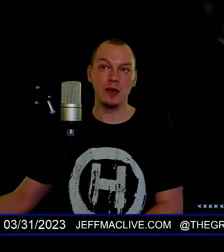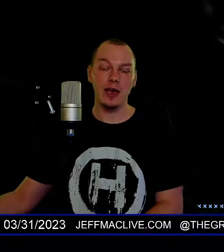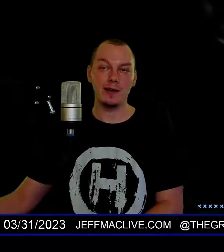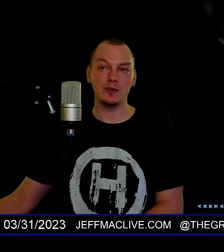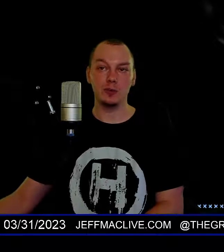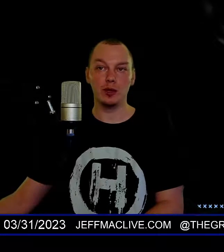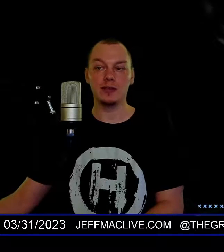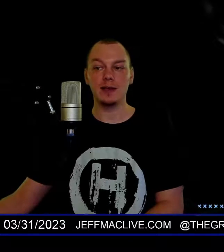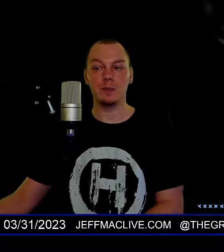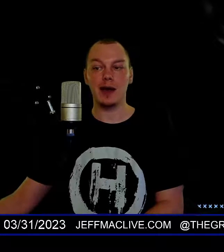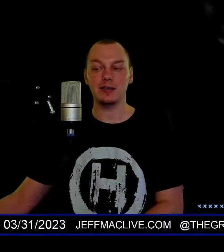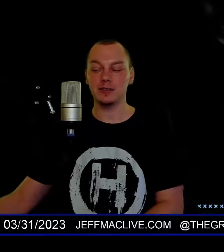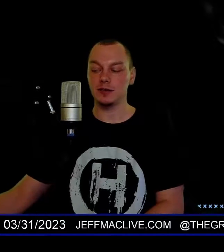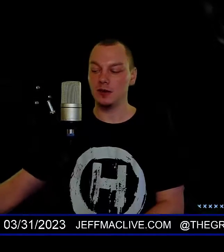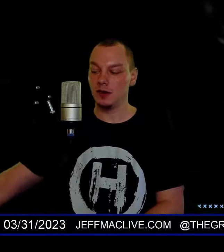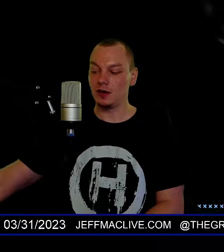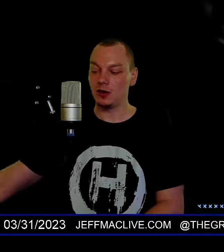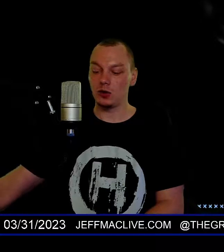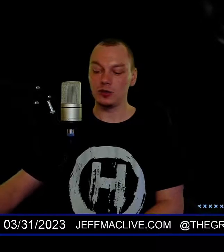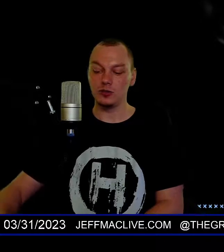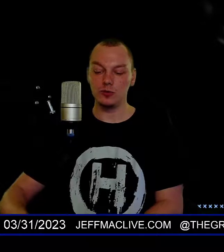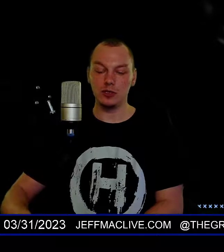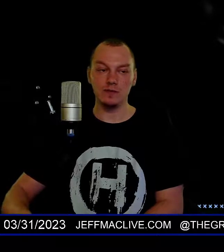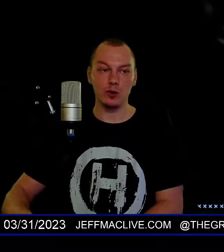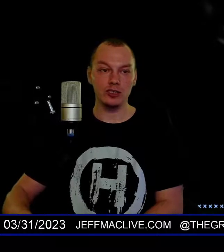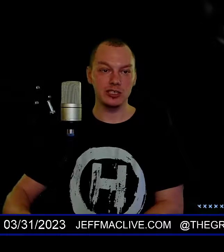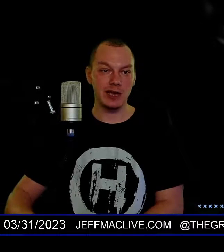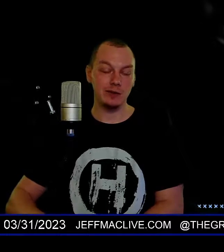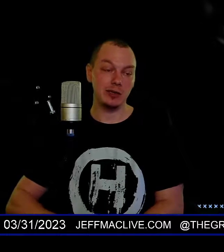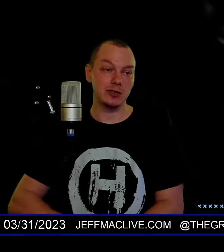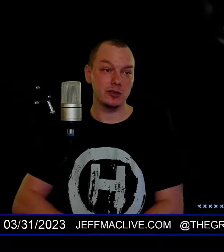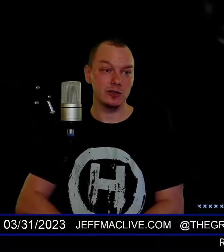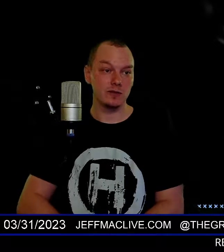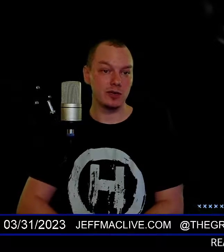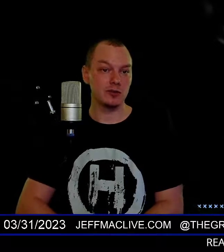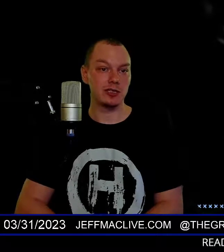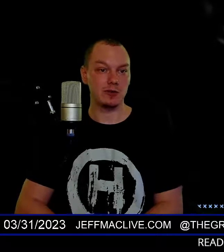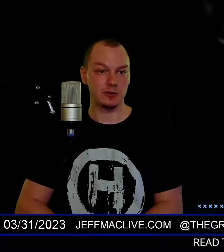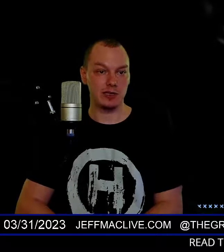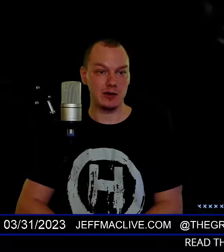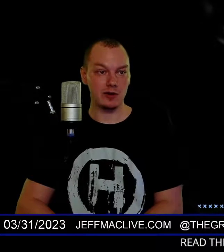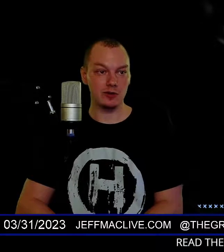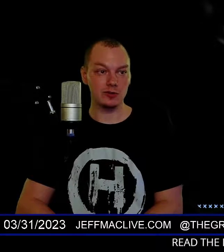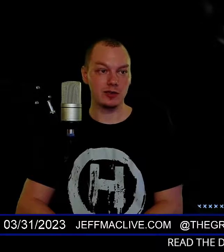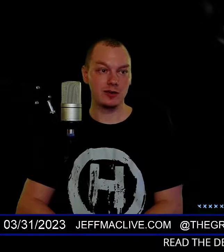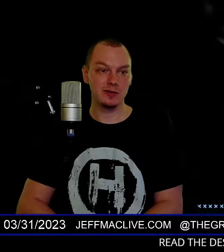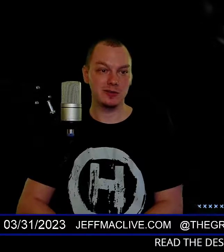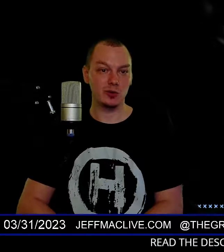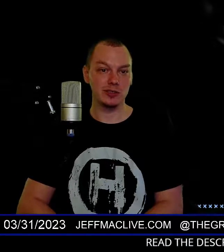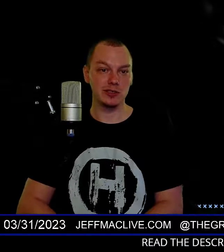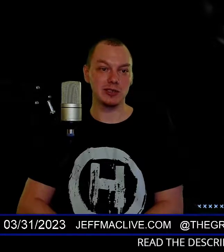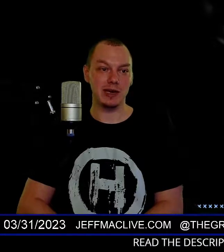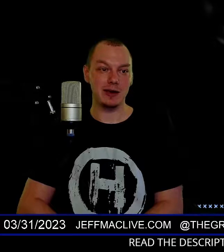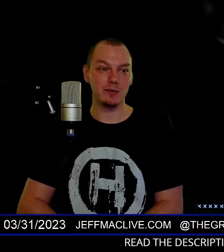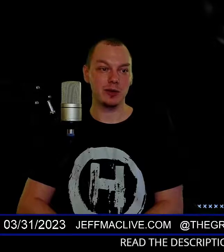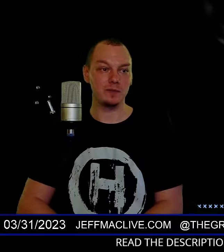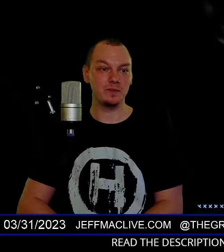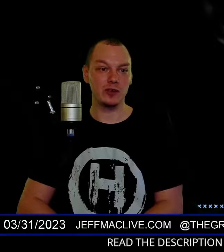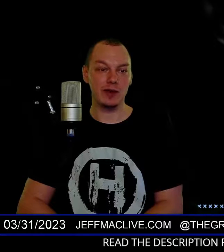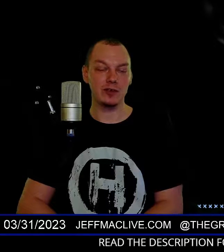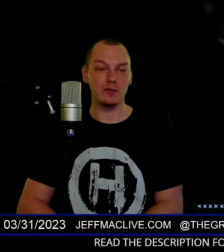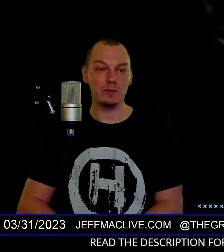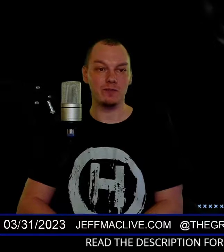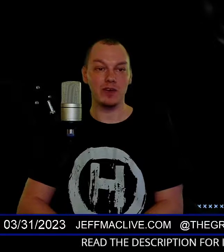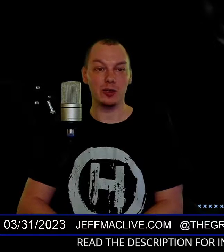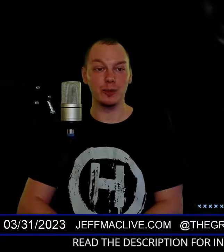using after the birthday unboxing. In order to do the voice chat, it may turn into a video chat. We'll see how it goes. It's always a good time, but